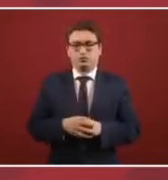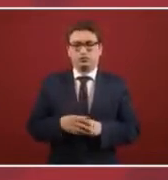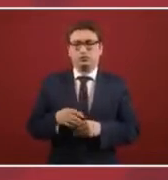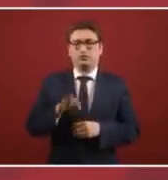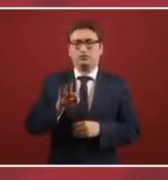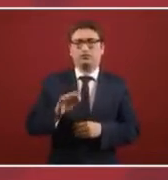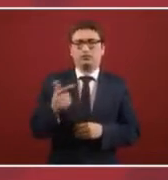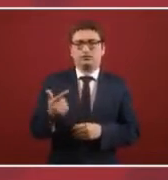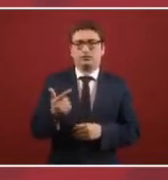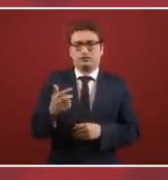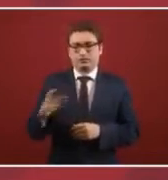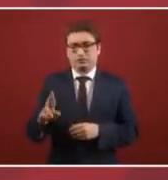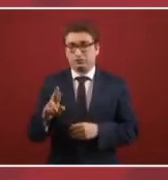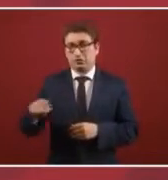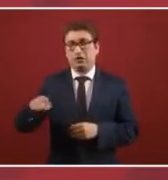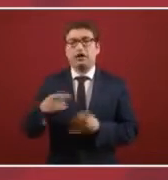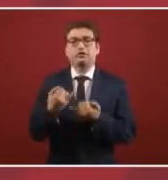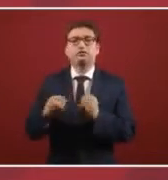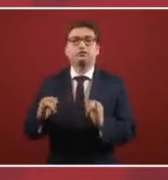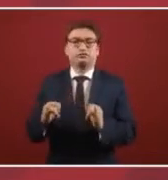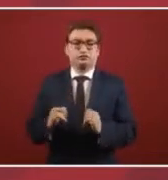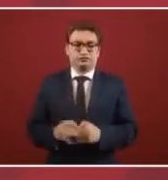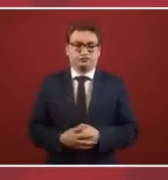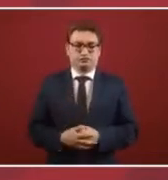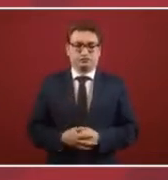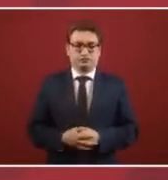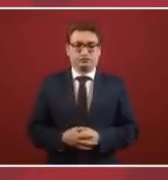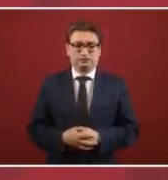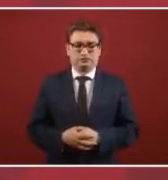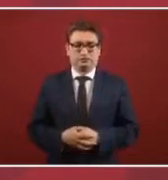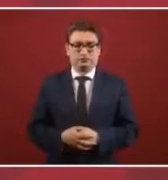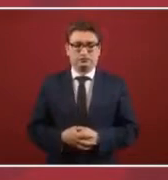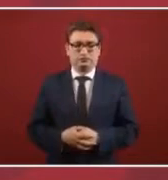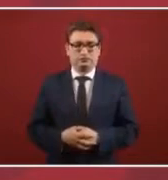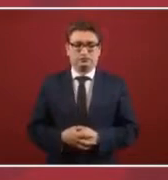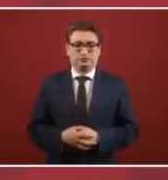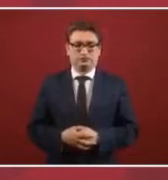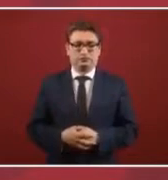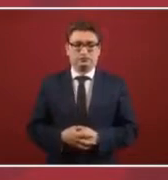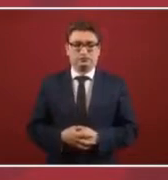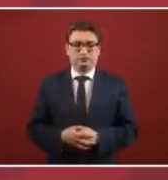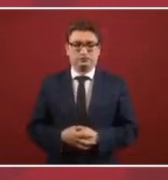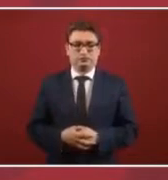General. the district attorney independent,